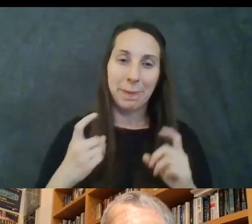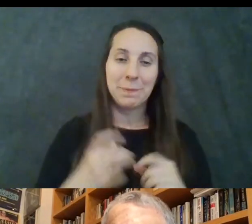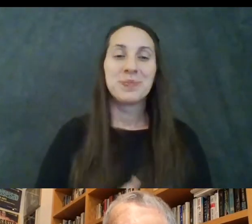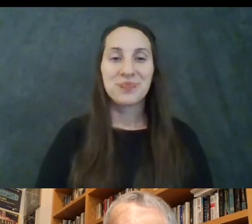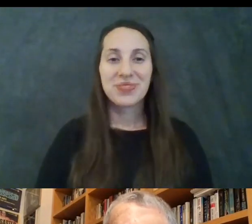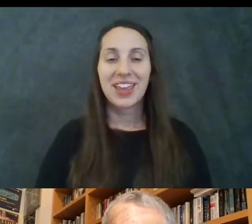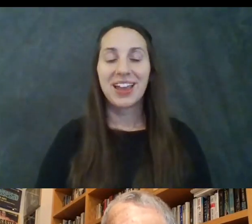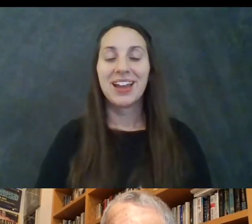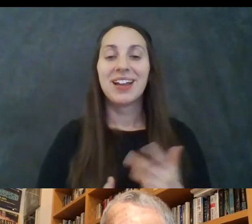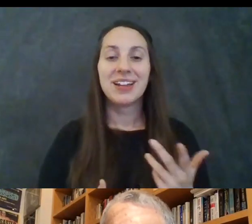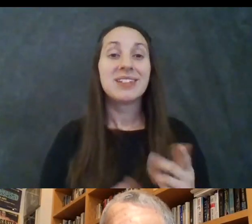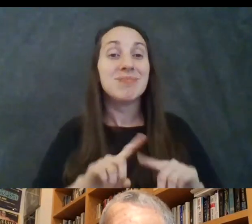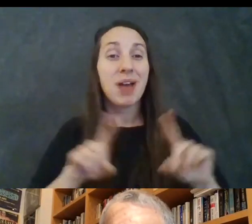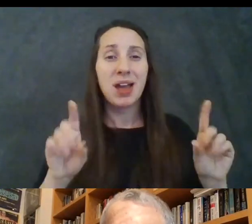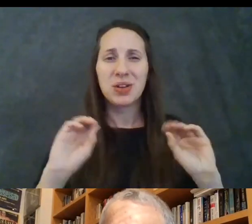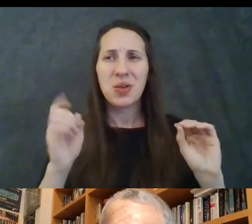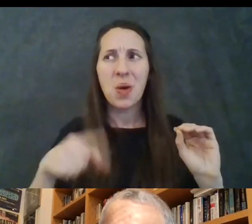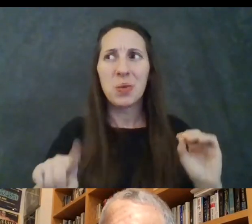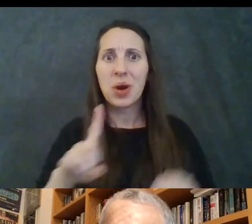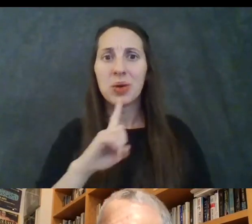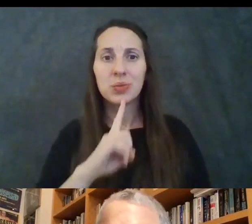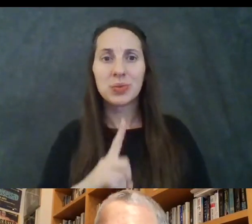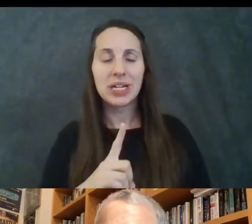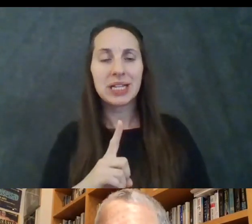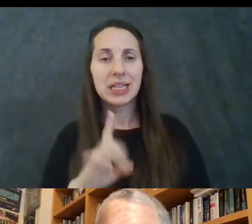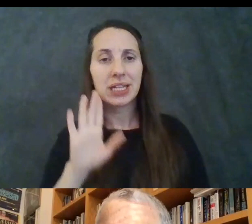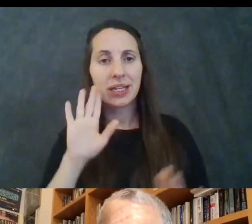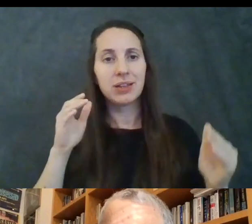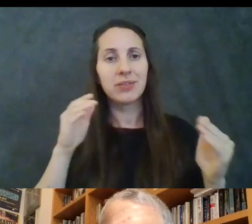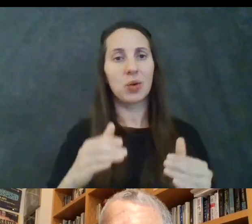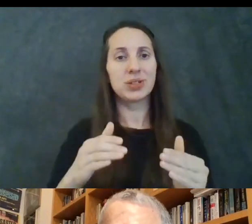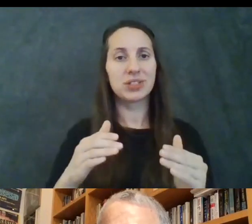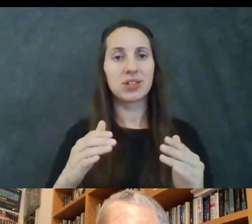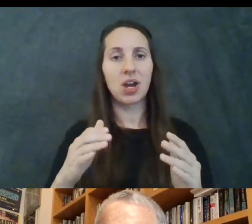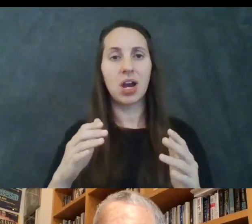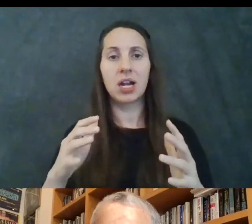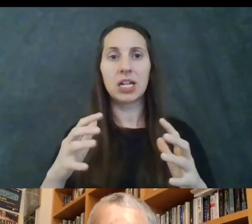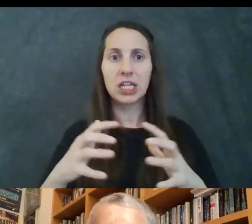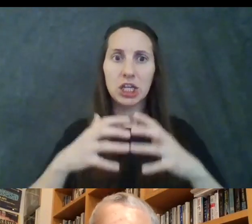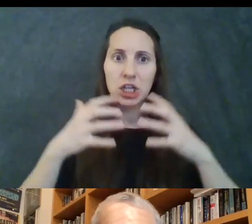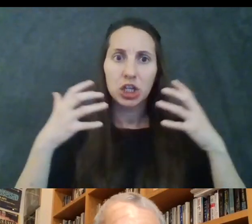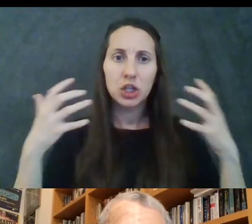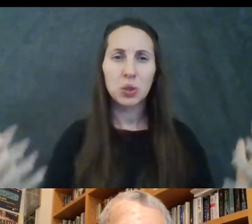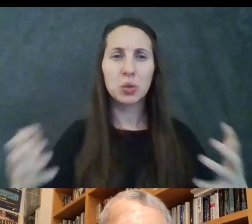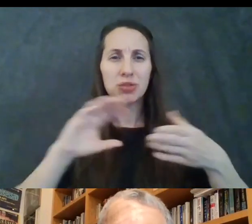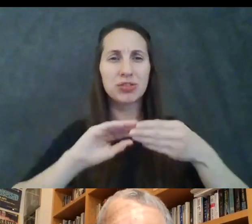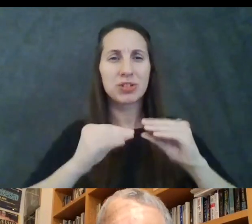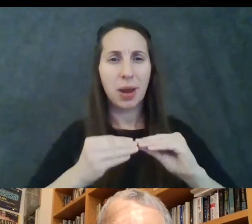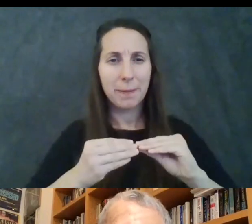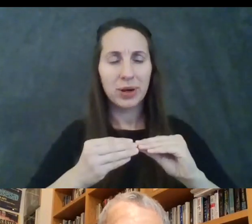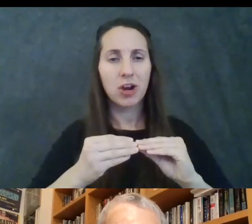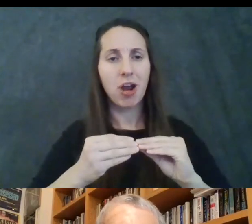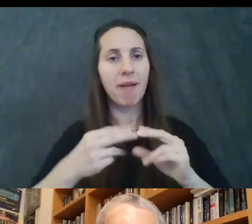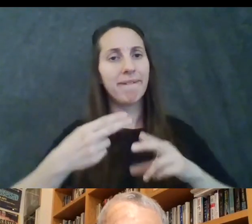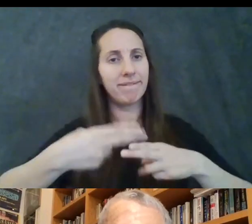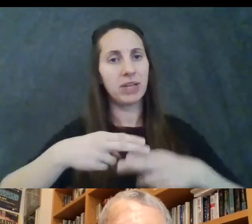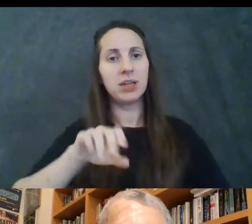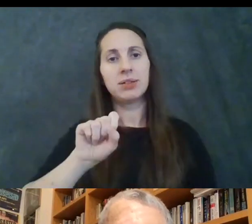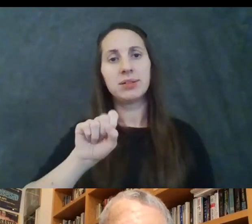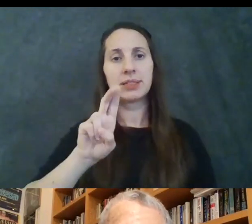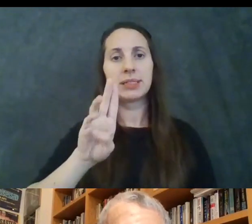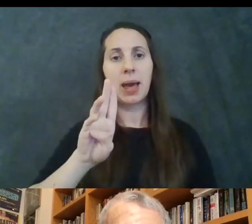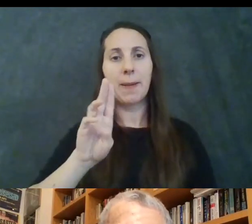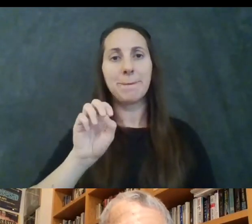Yet nobody thinks about the enormous number of suburban women who are part of the disability community. No one